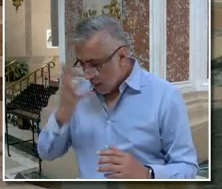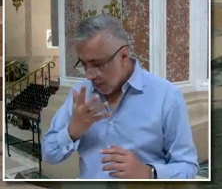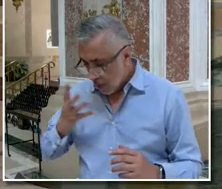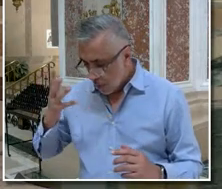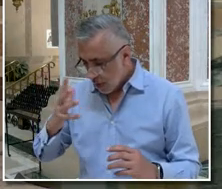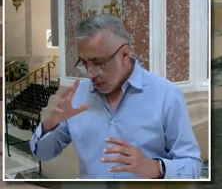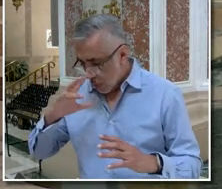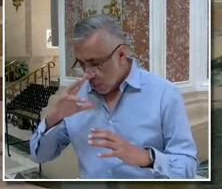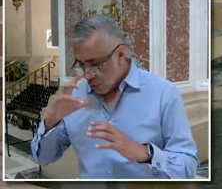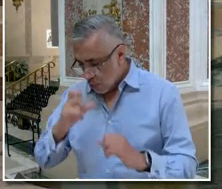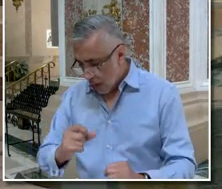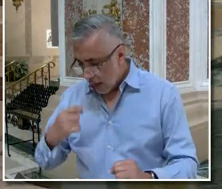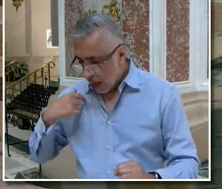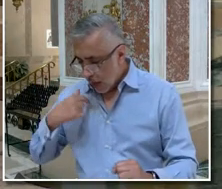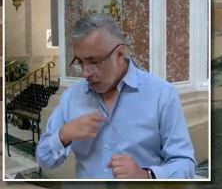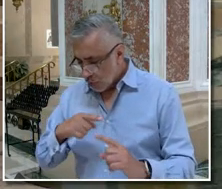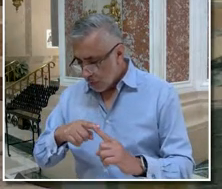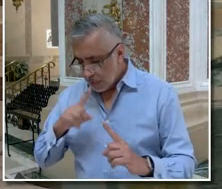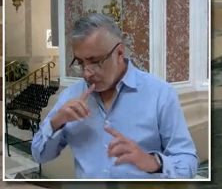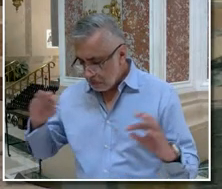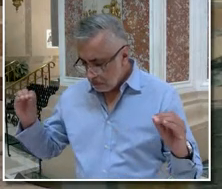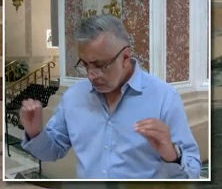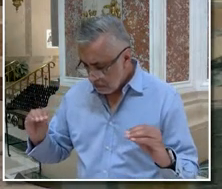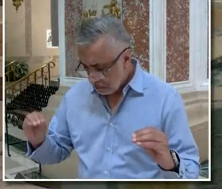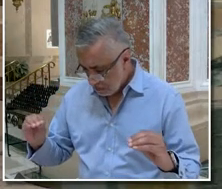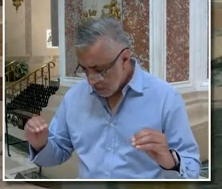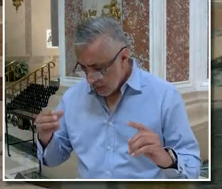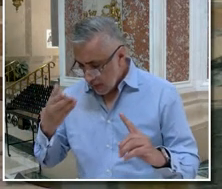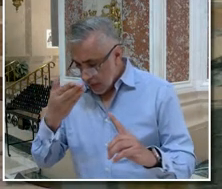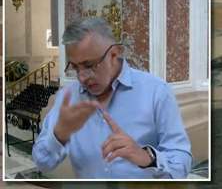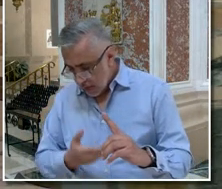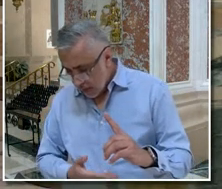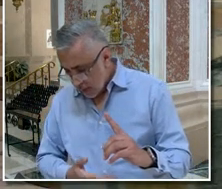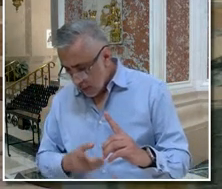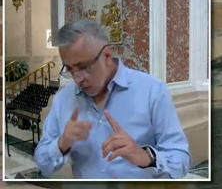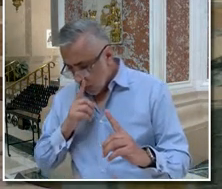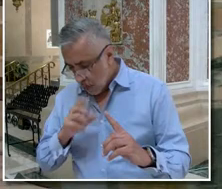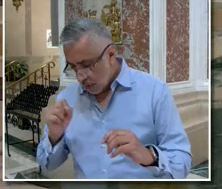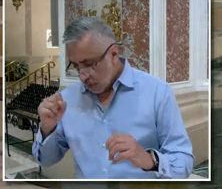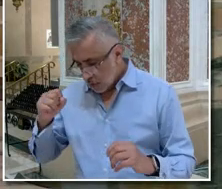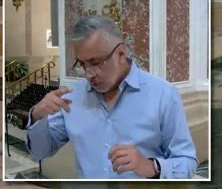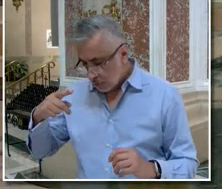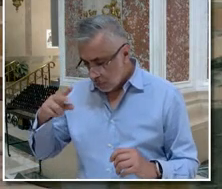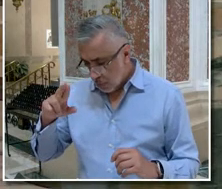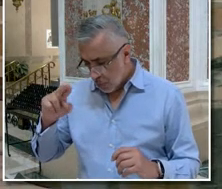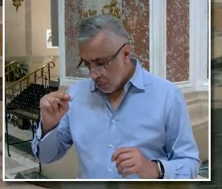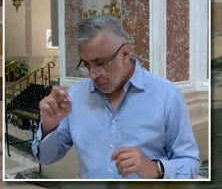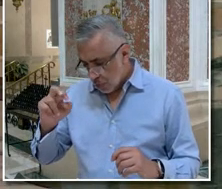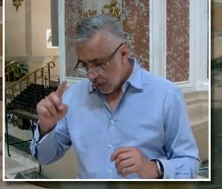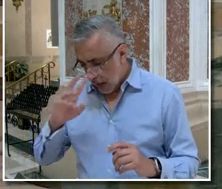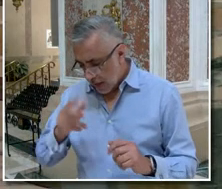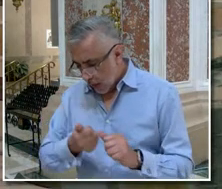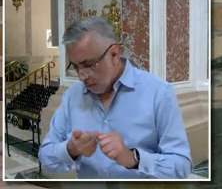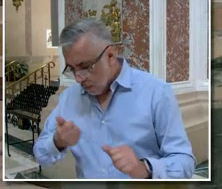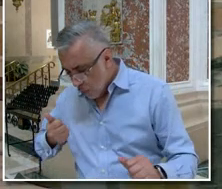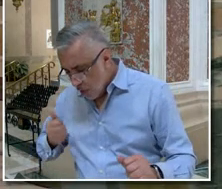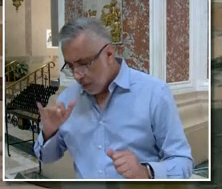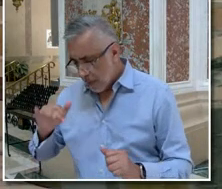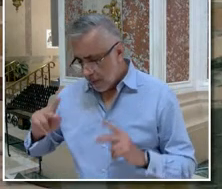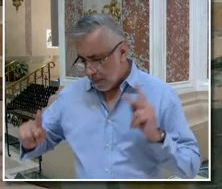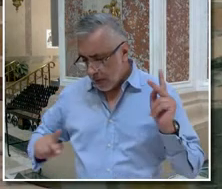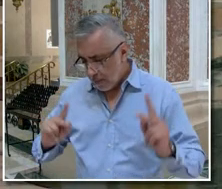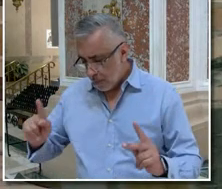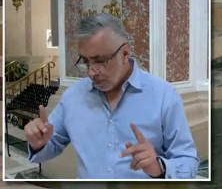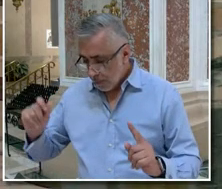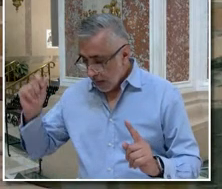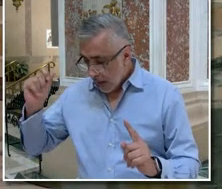would attract us to him. He was spurned and avoided by people, a